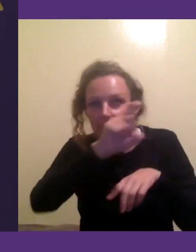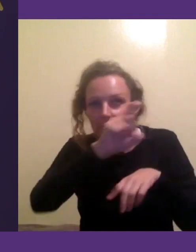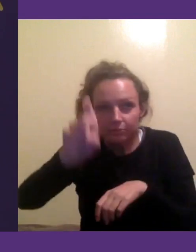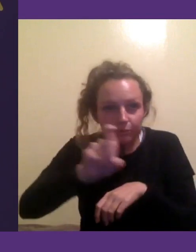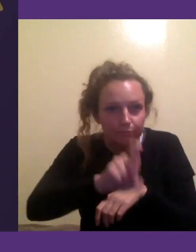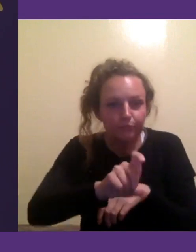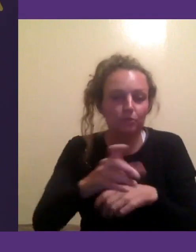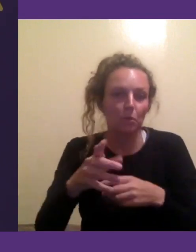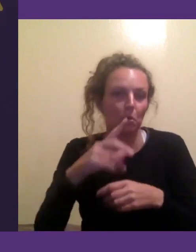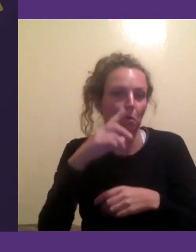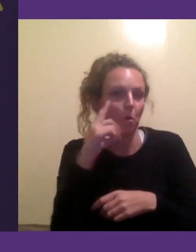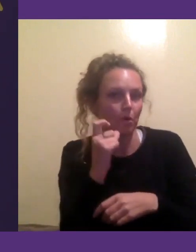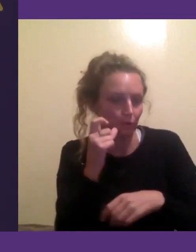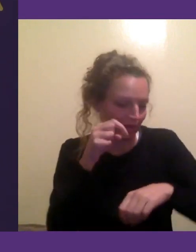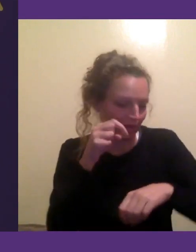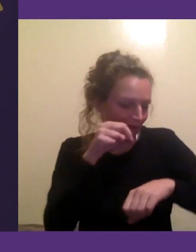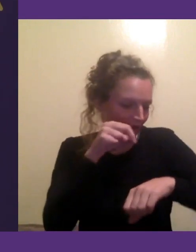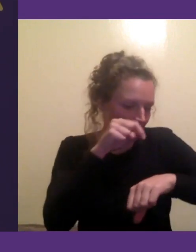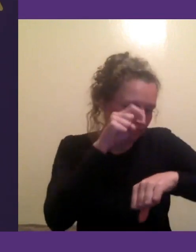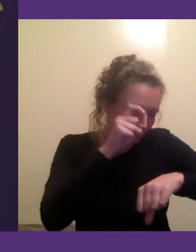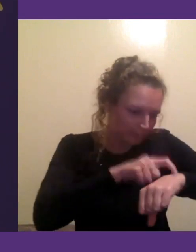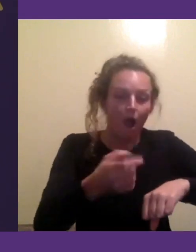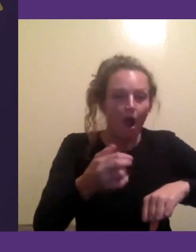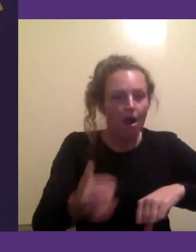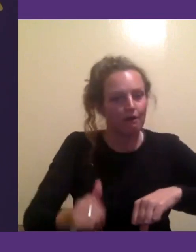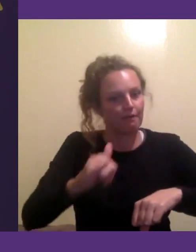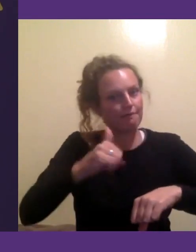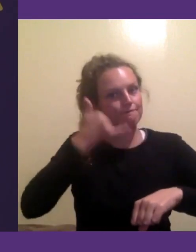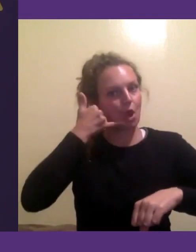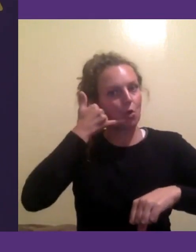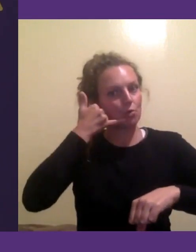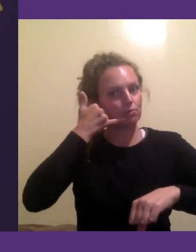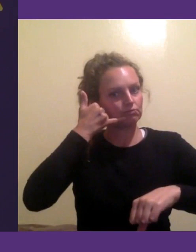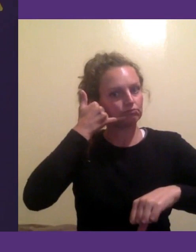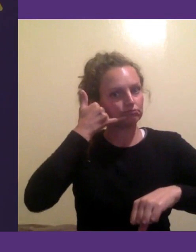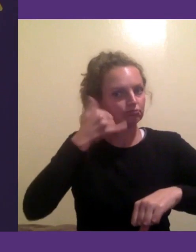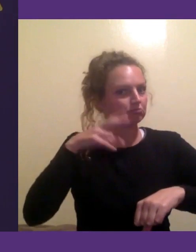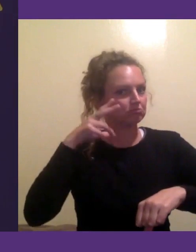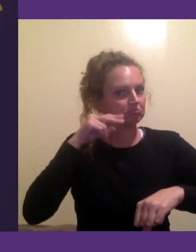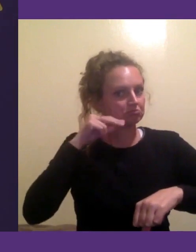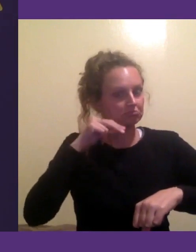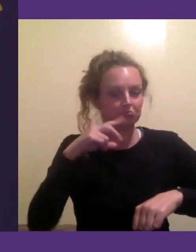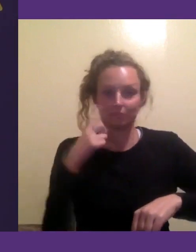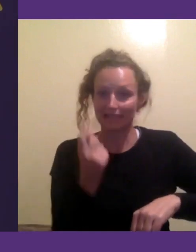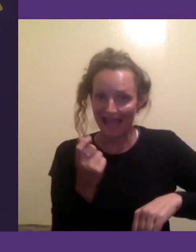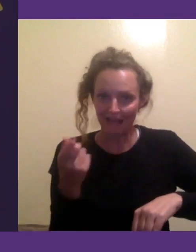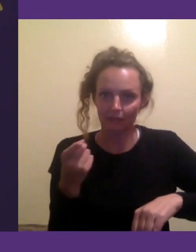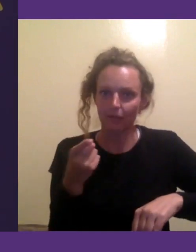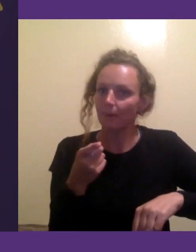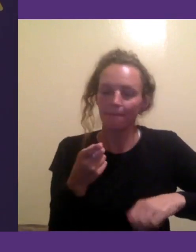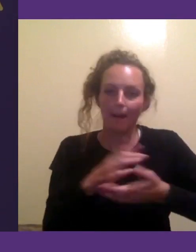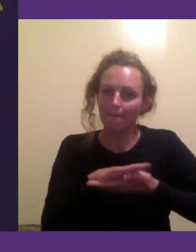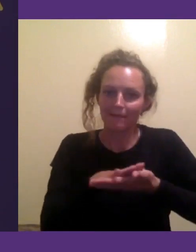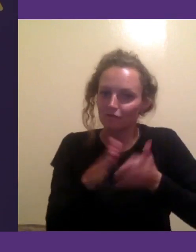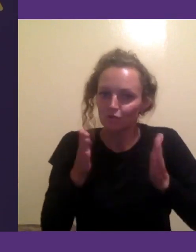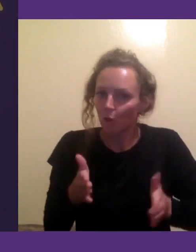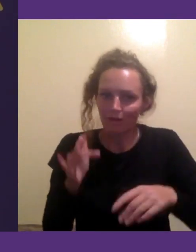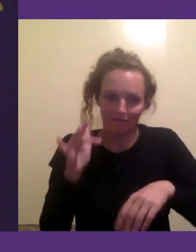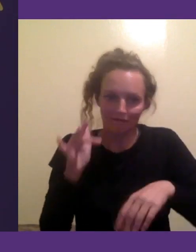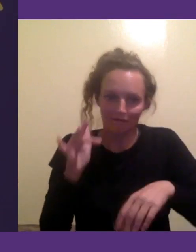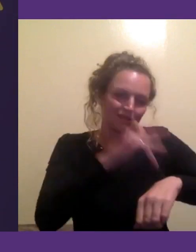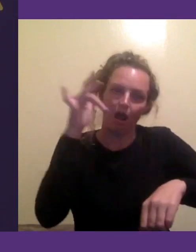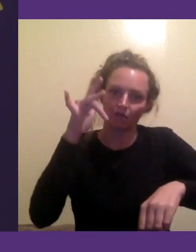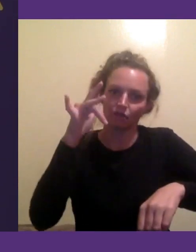on the watch, or do all kinds of things, but doing it all without having to actually touch the face of the